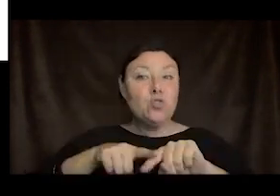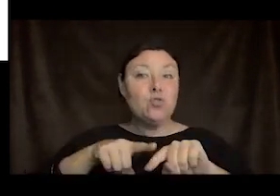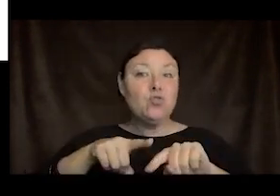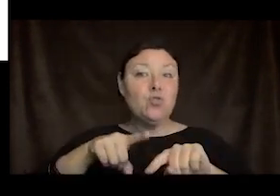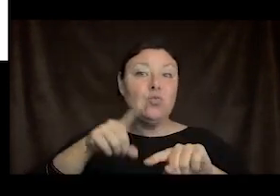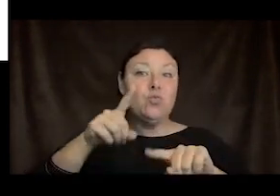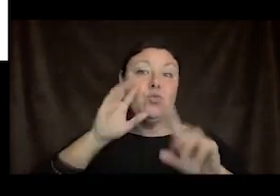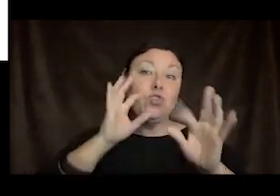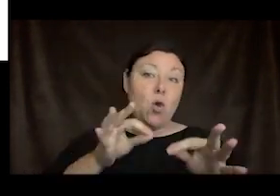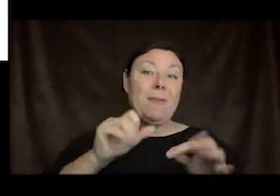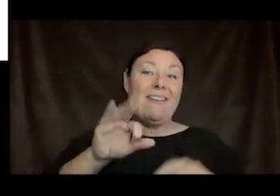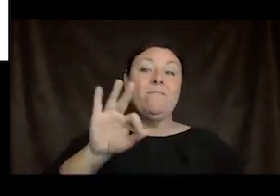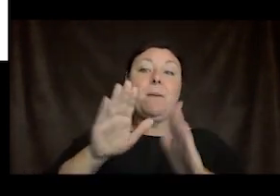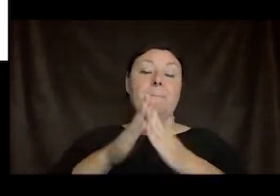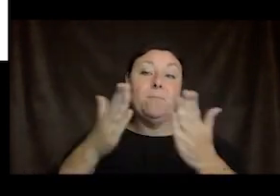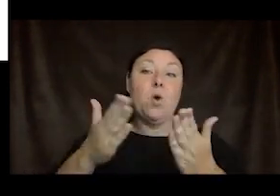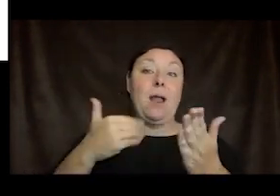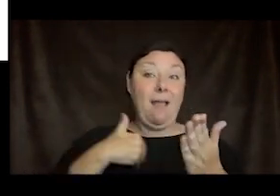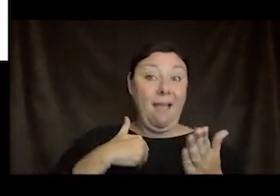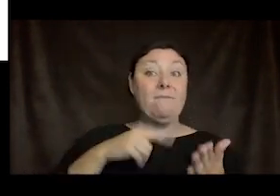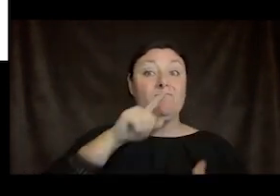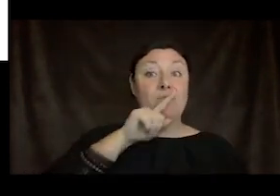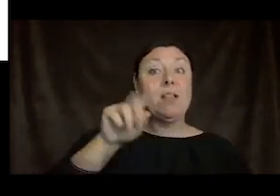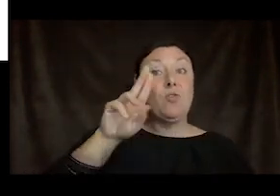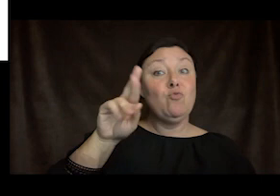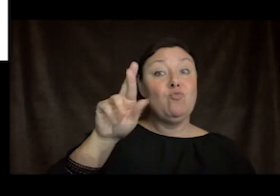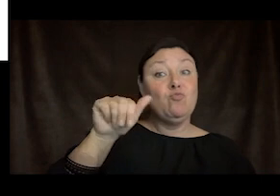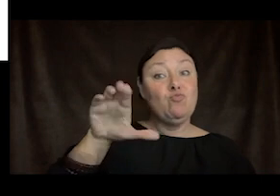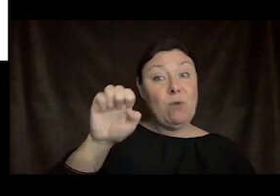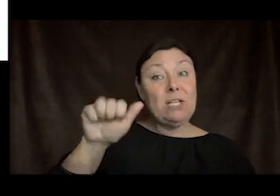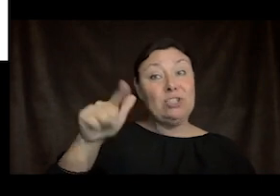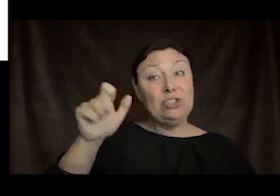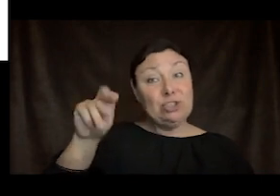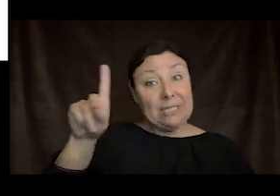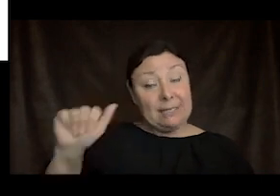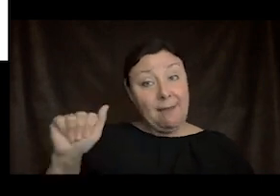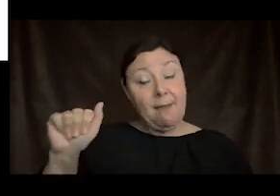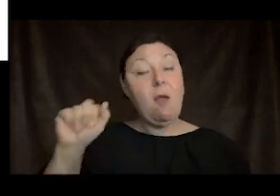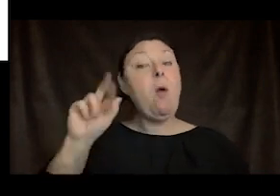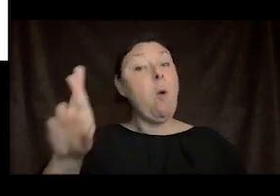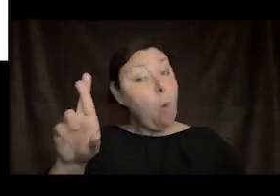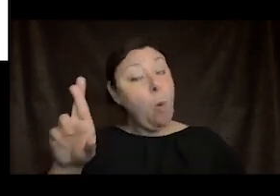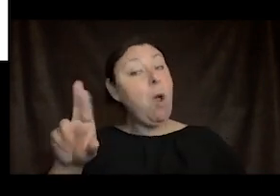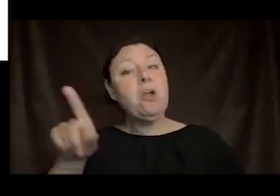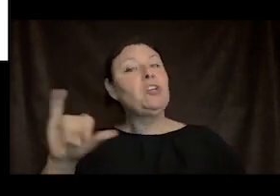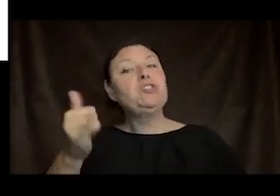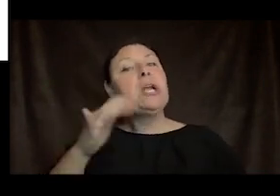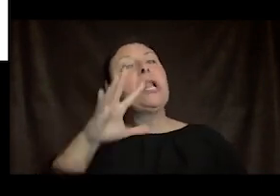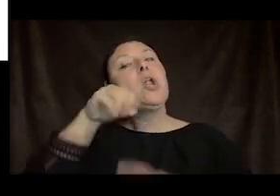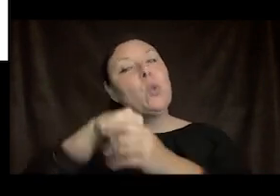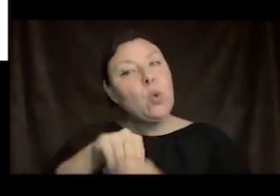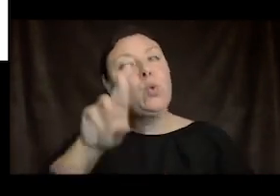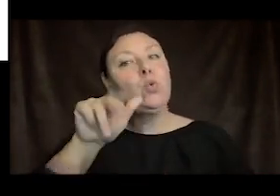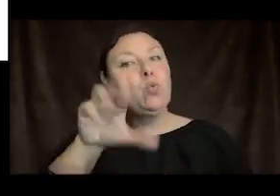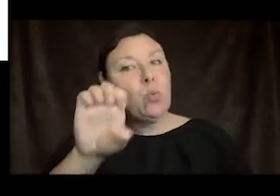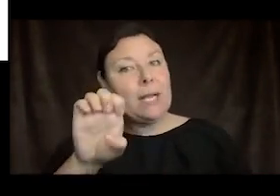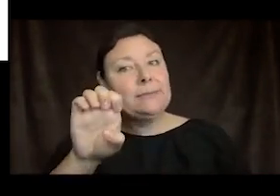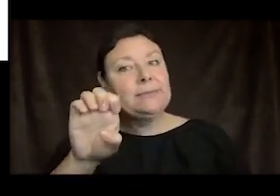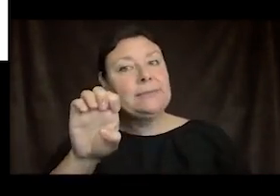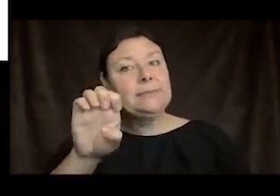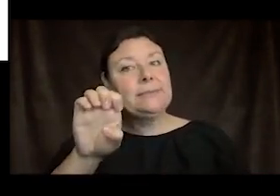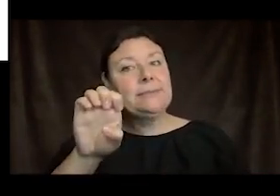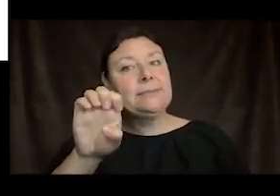a race agenda, or does the book itself just include race because it is a marker of